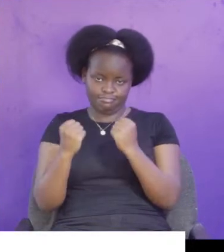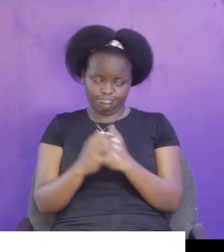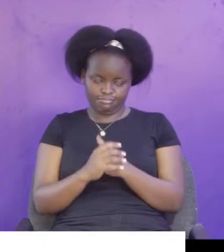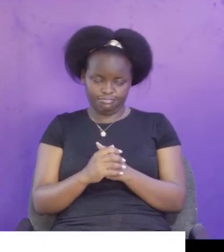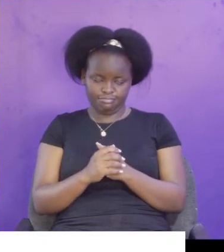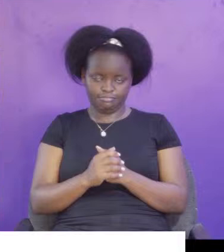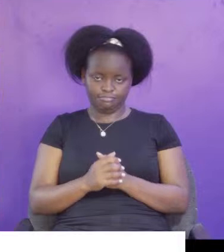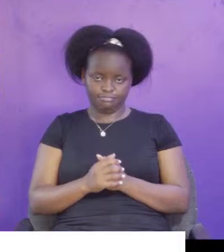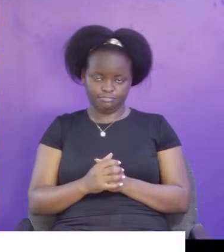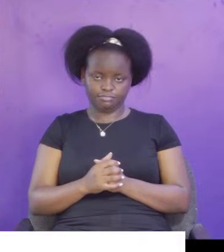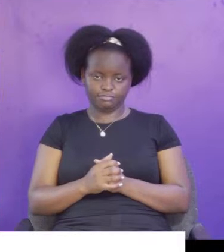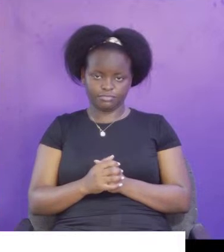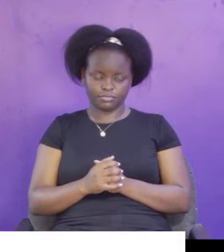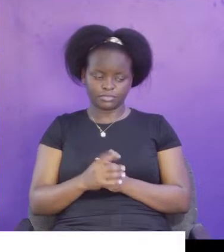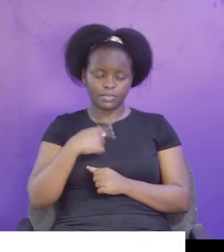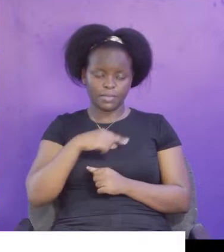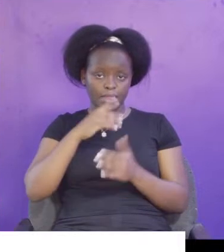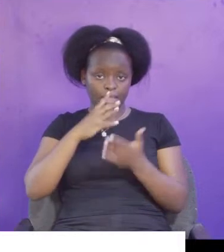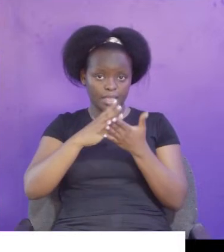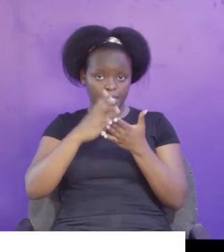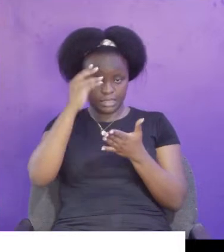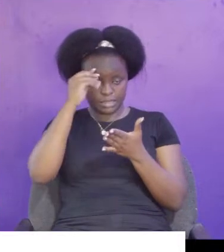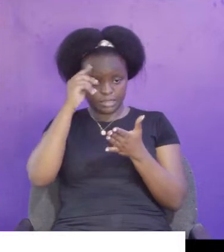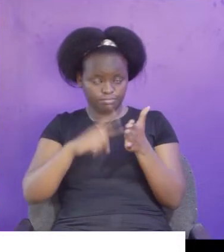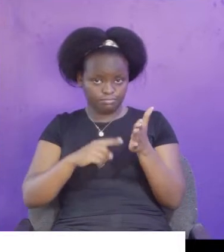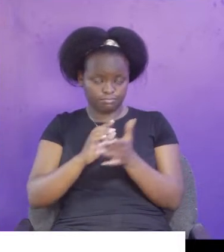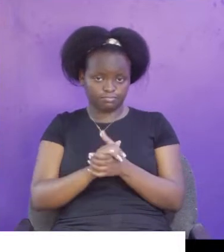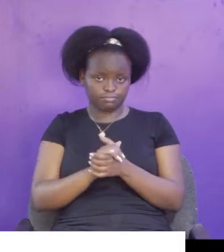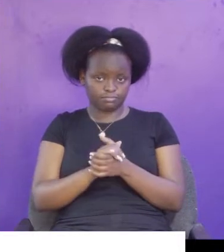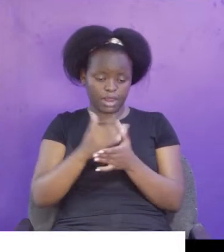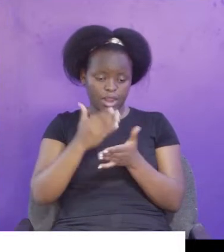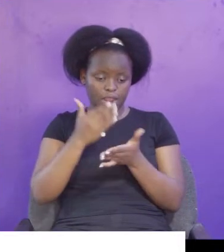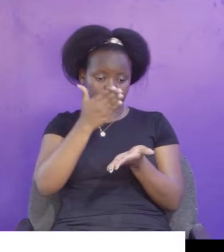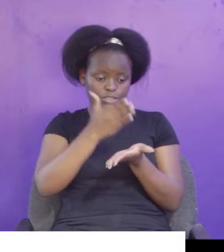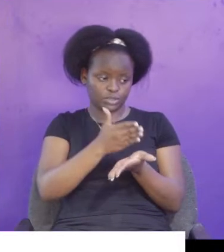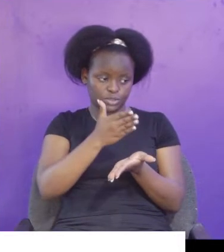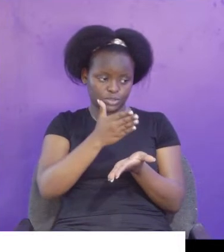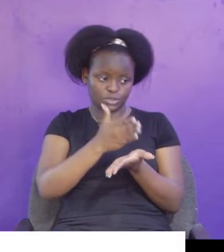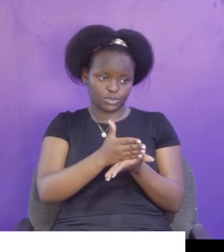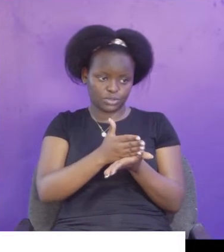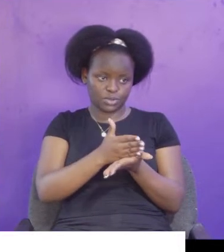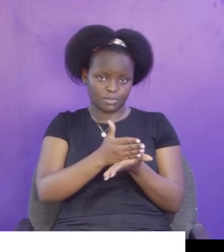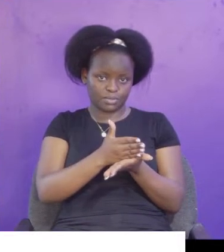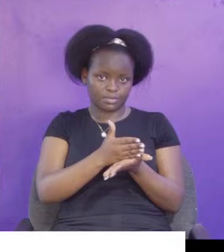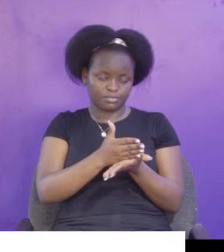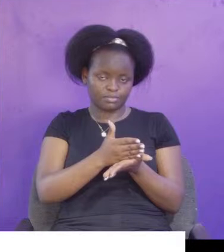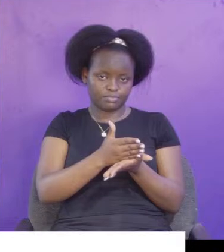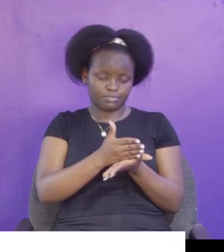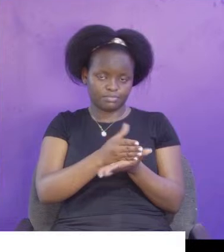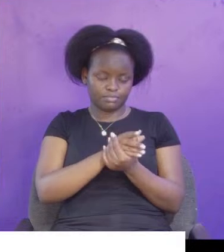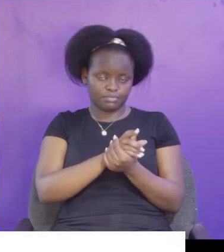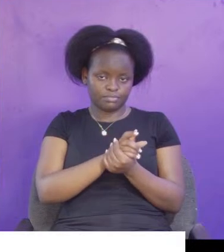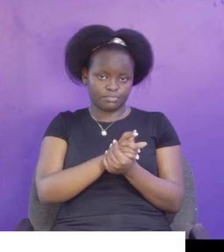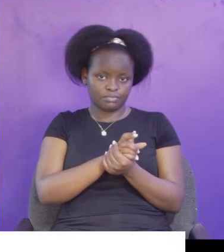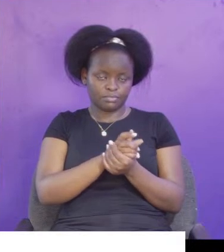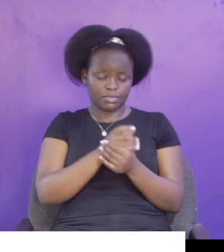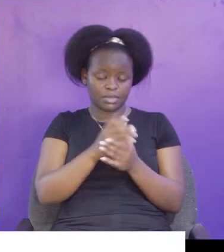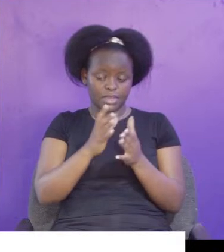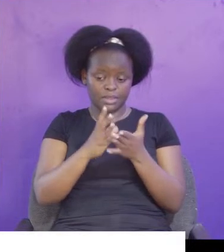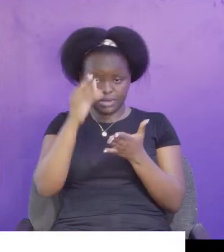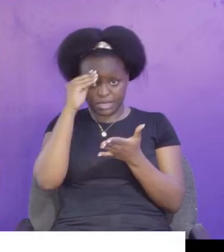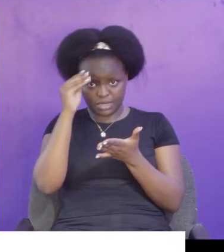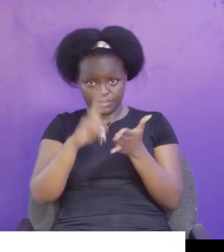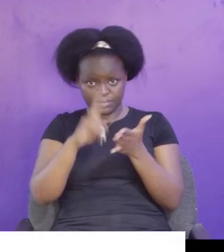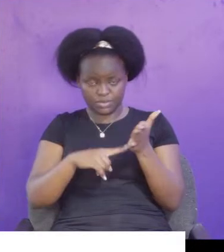We learned to talk straight to one another. We learned to speak